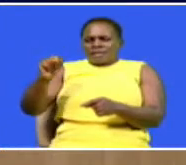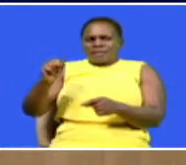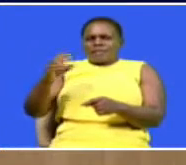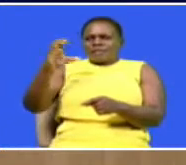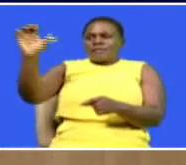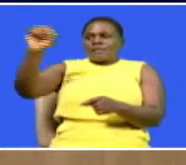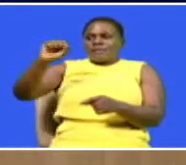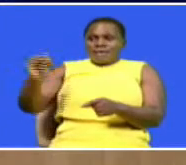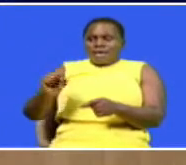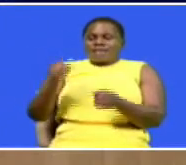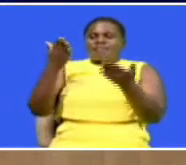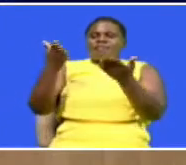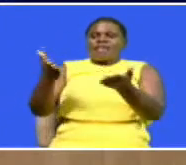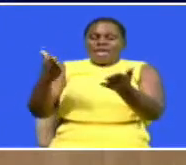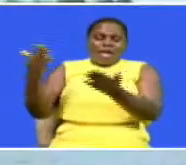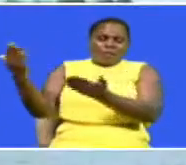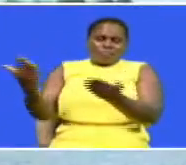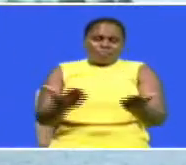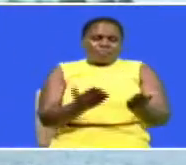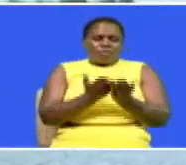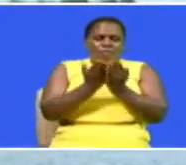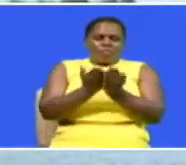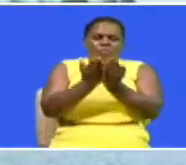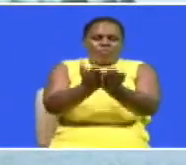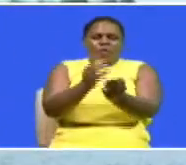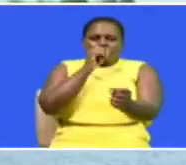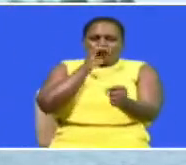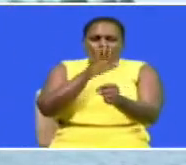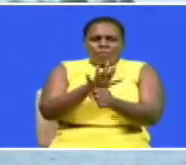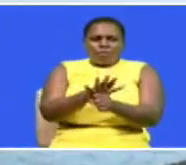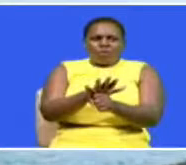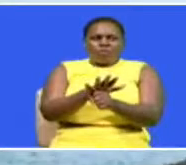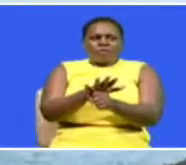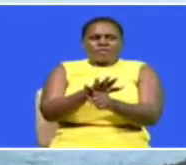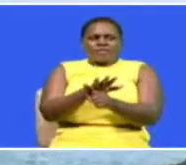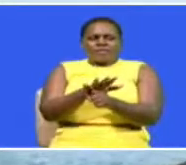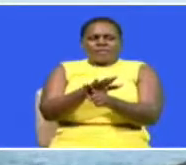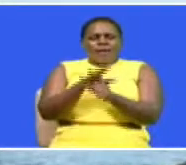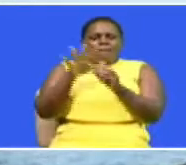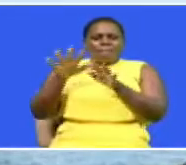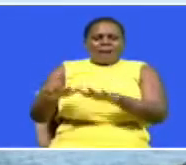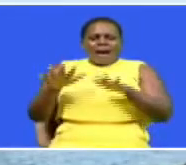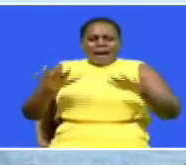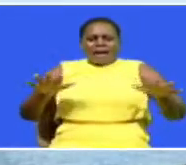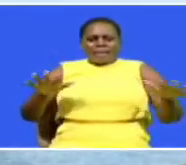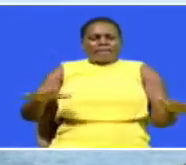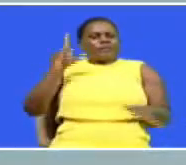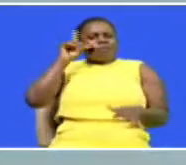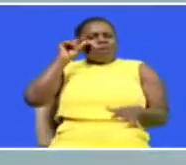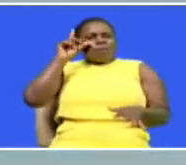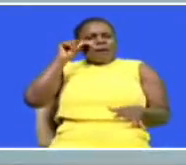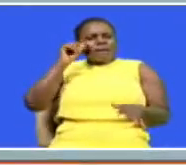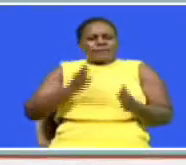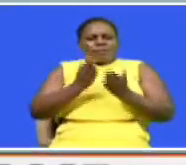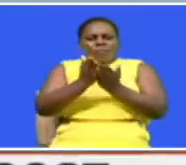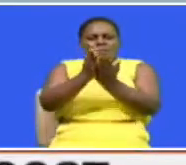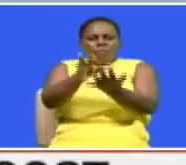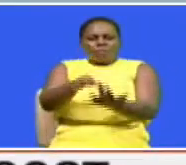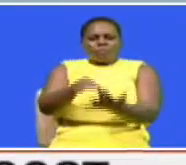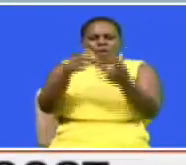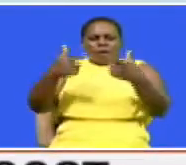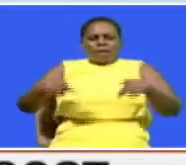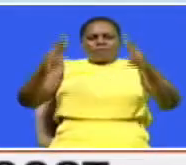Cabinet Secretary Penina Malonza received the ship and pledged to market the port of Mombasa aggressively as a cruise port of choice to